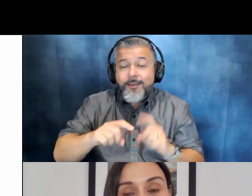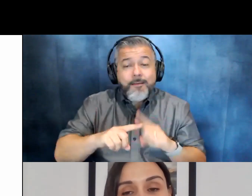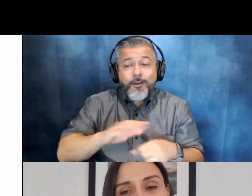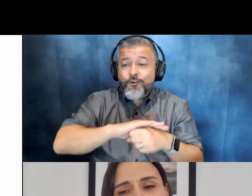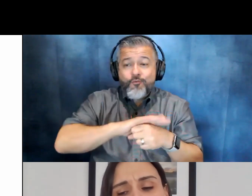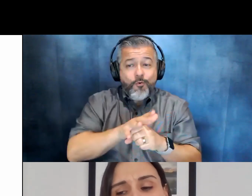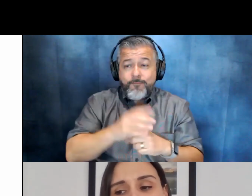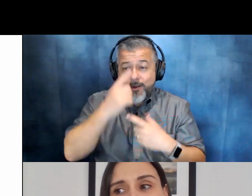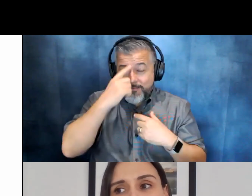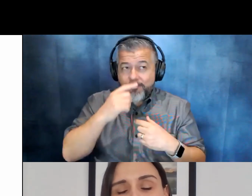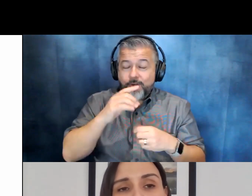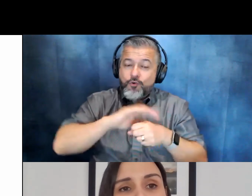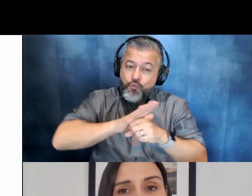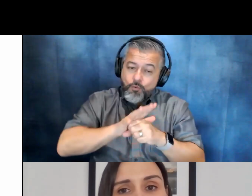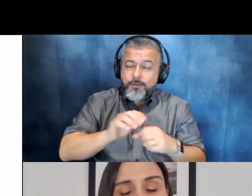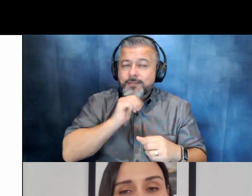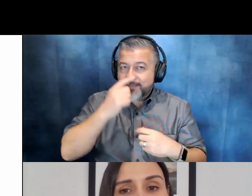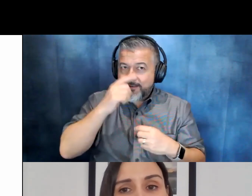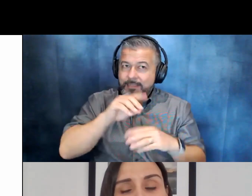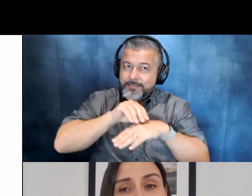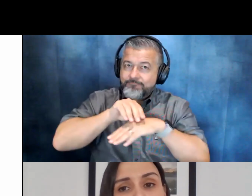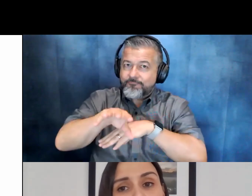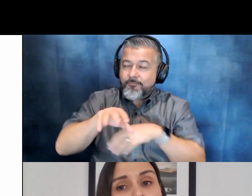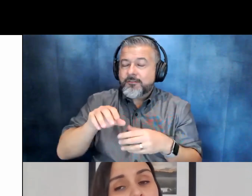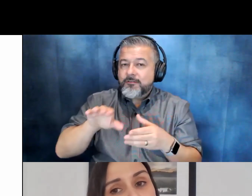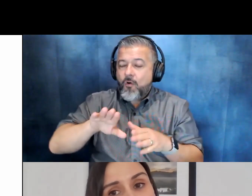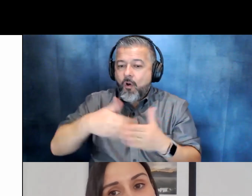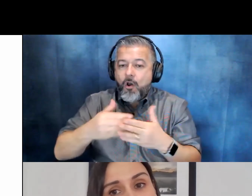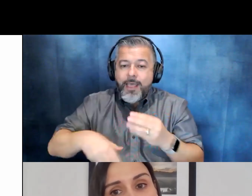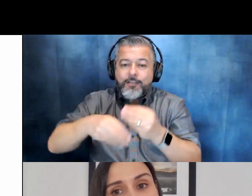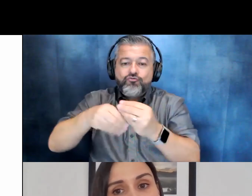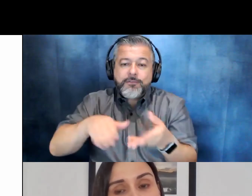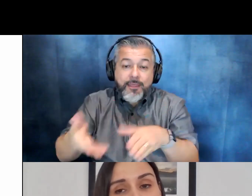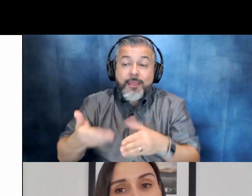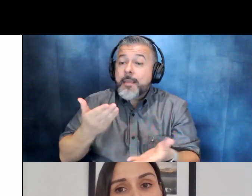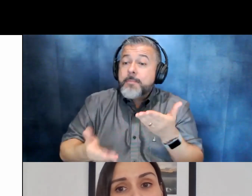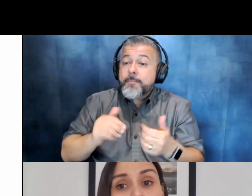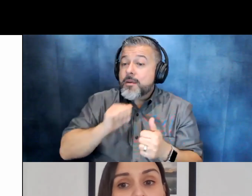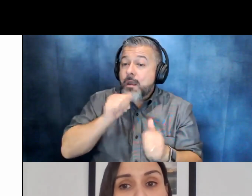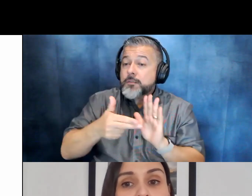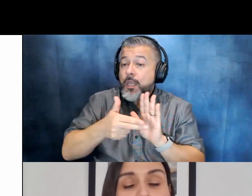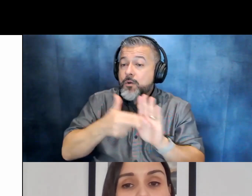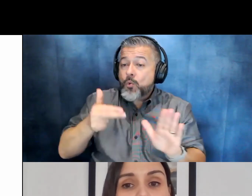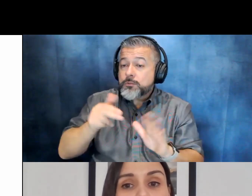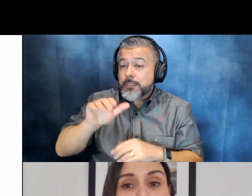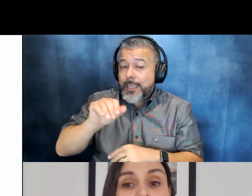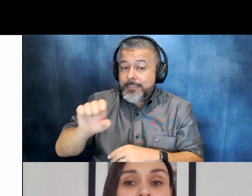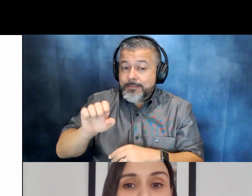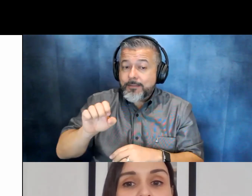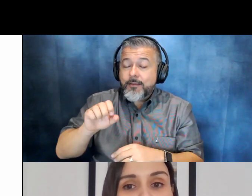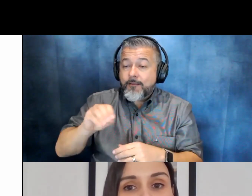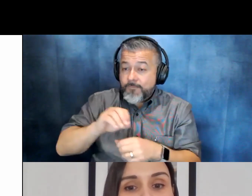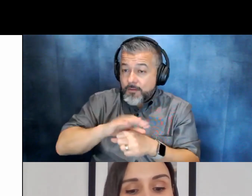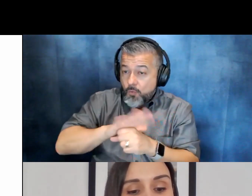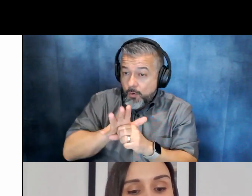deaths. So we have to think about, what is causing it. These could be undiagnosed cases, but also